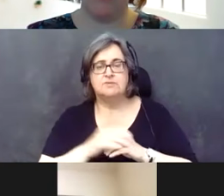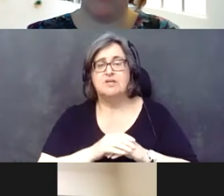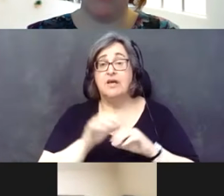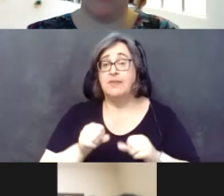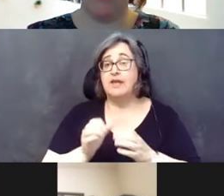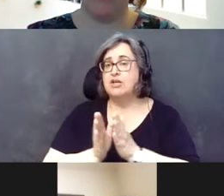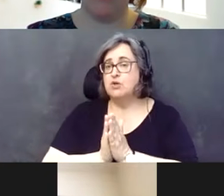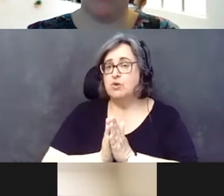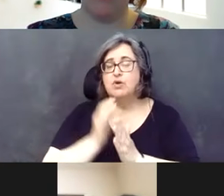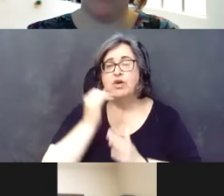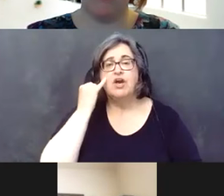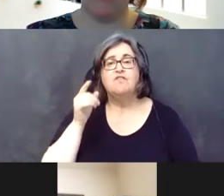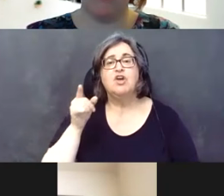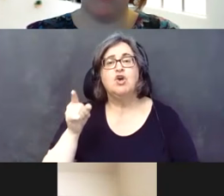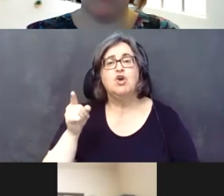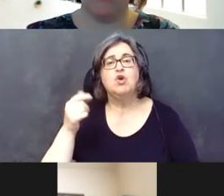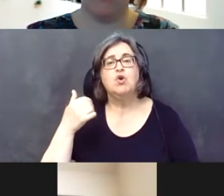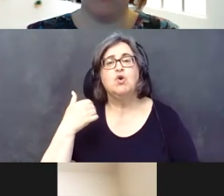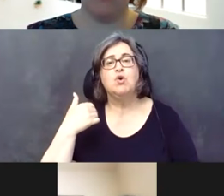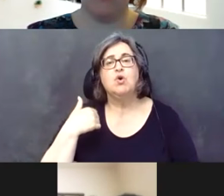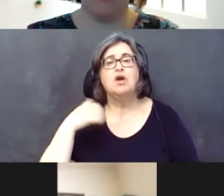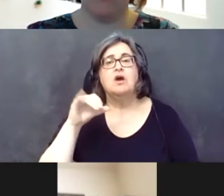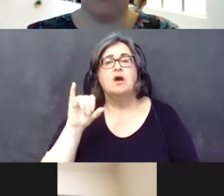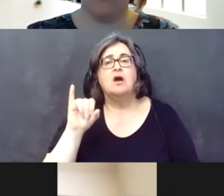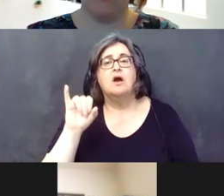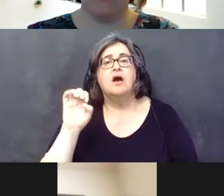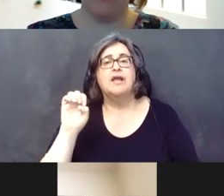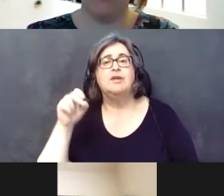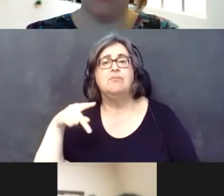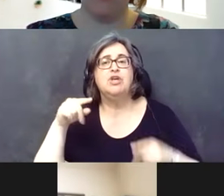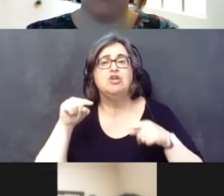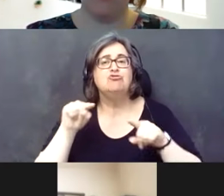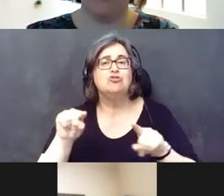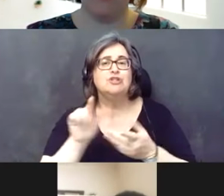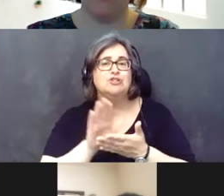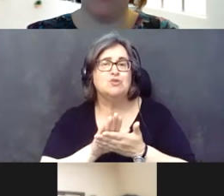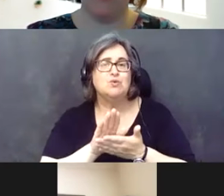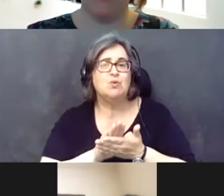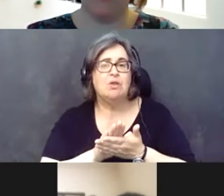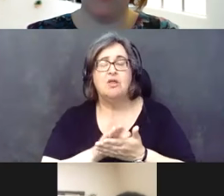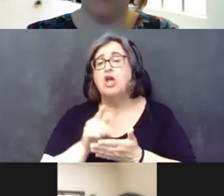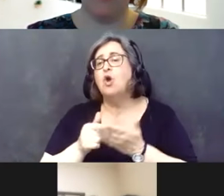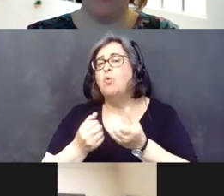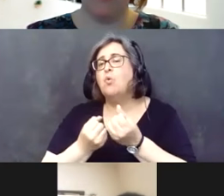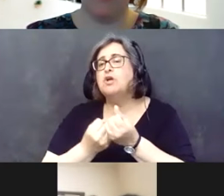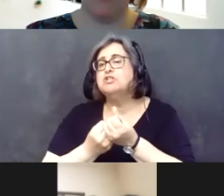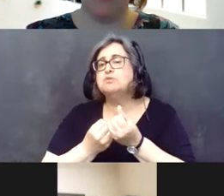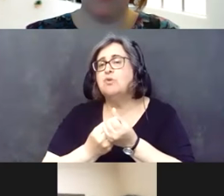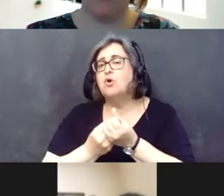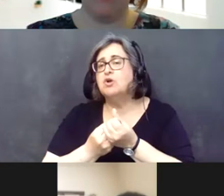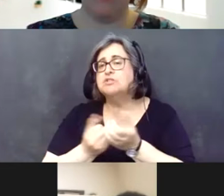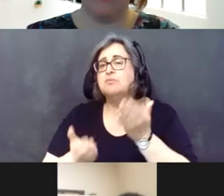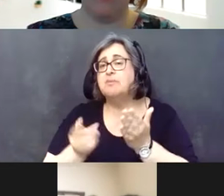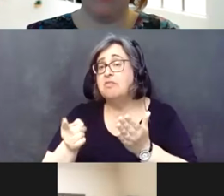ask if they had an IEP in school and what supports maybe they